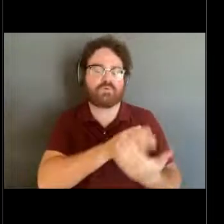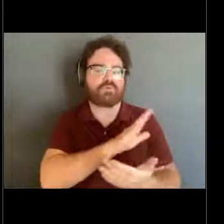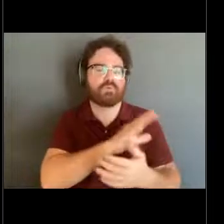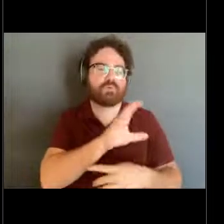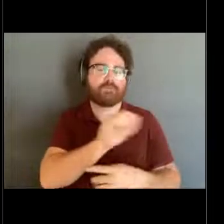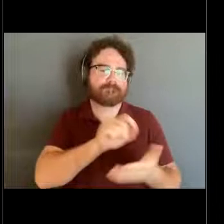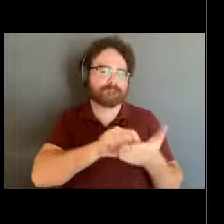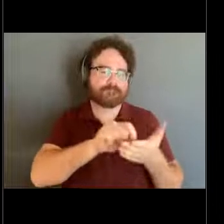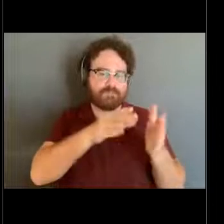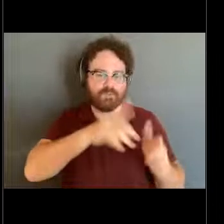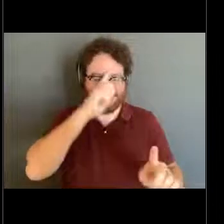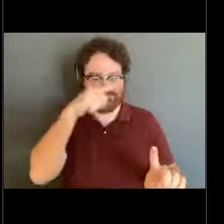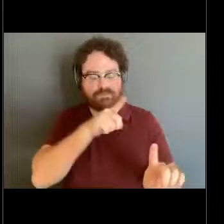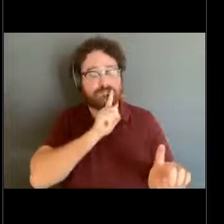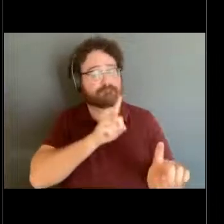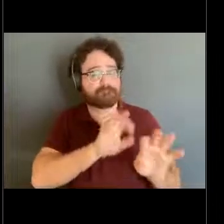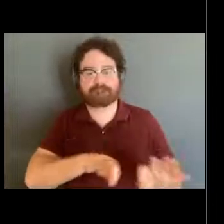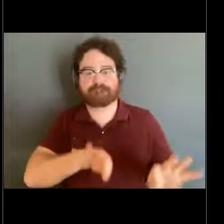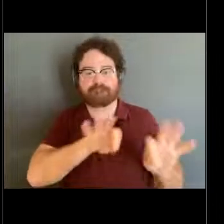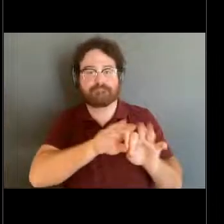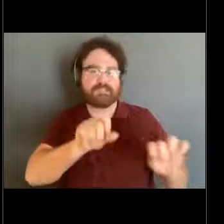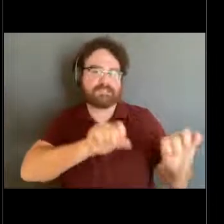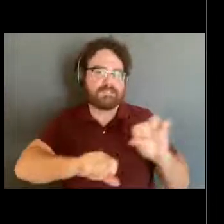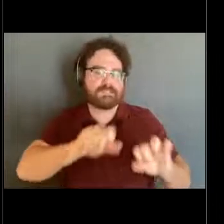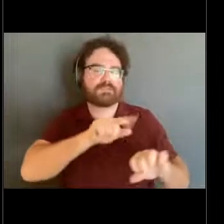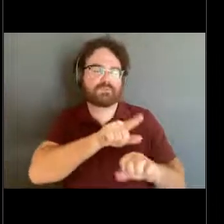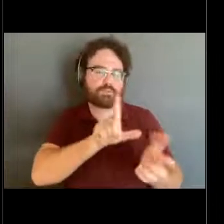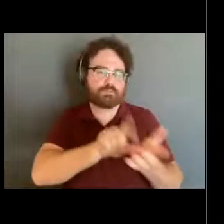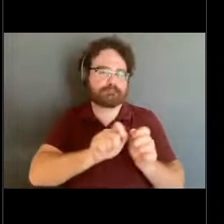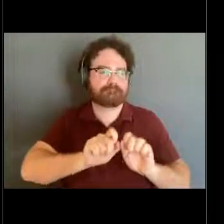really important science that you've published.